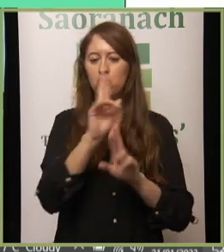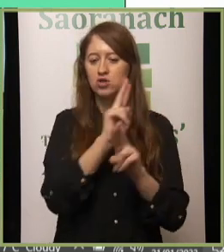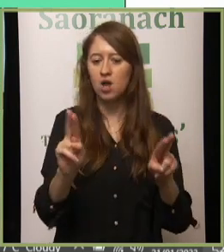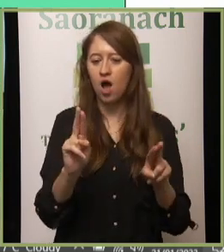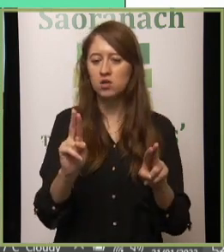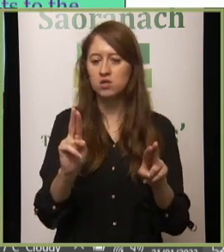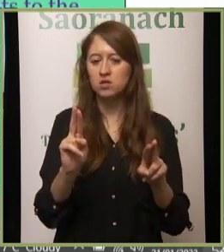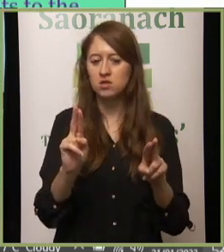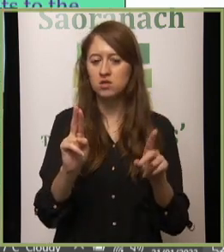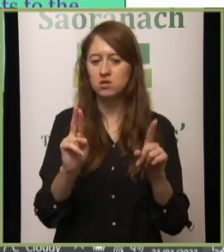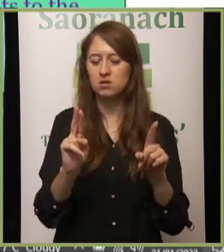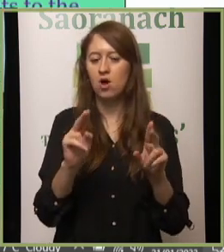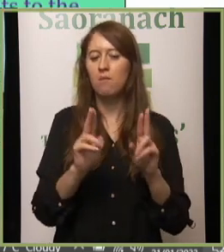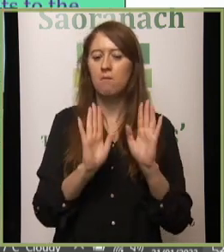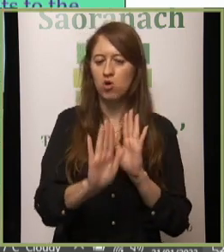as and